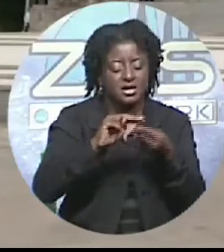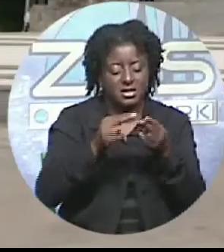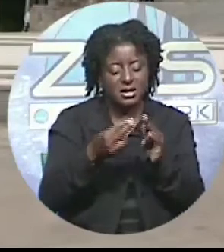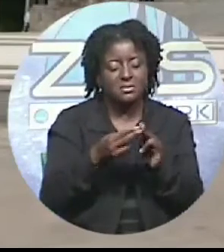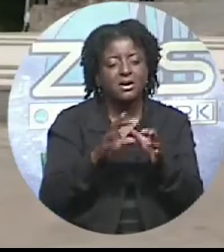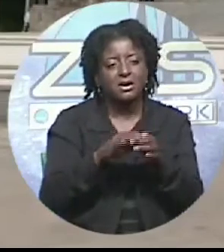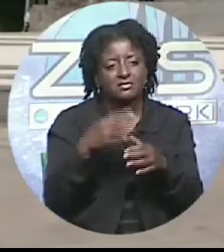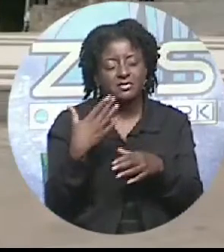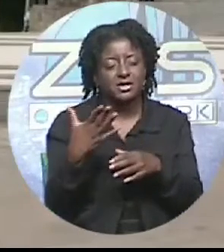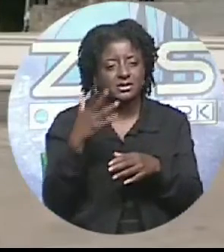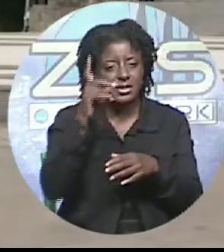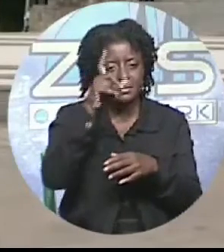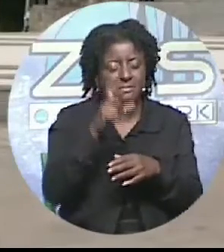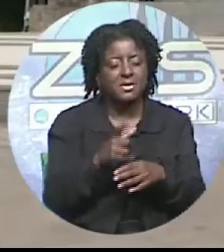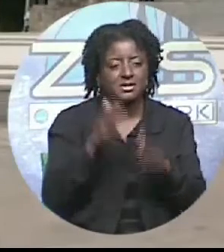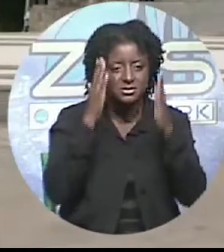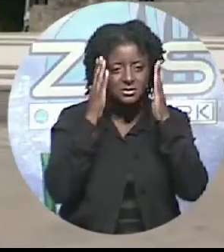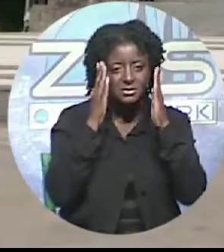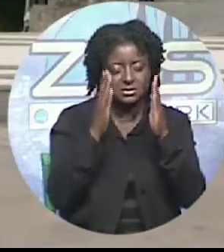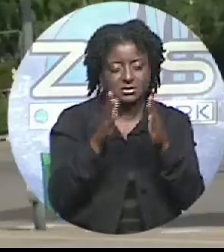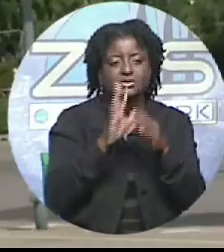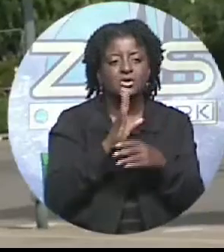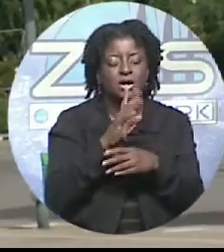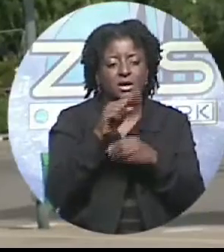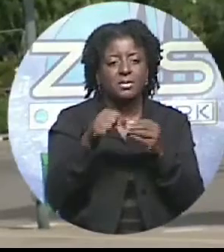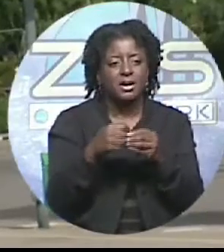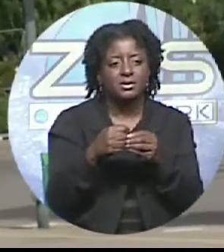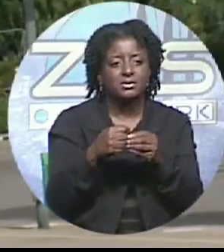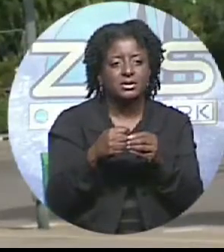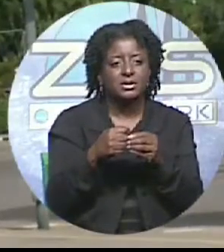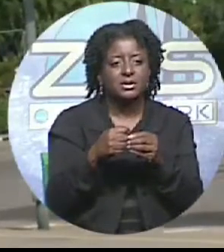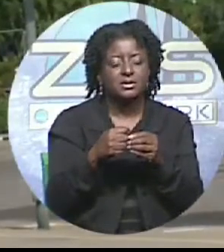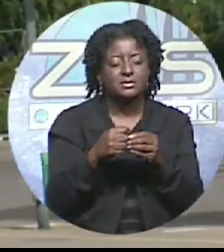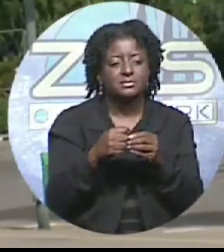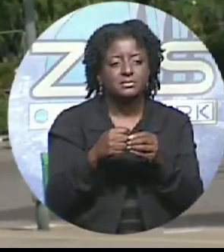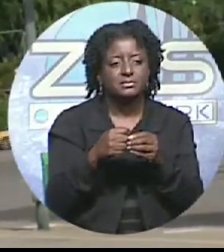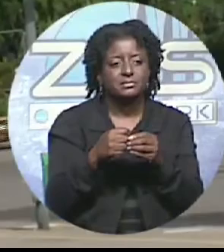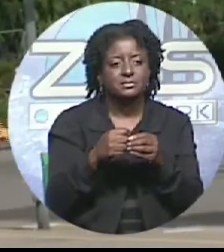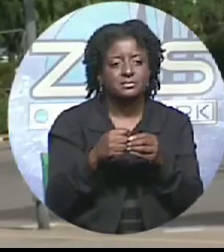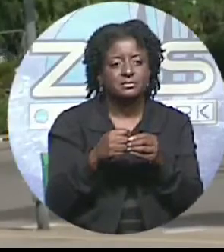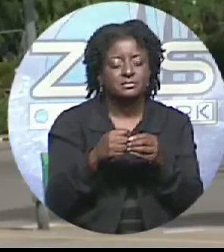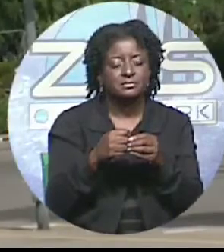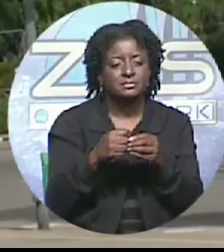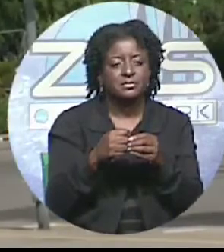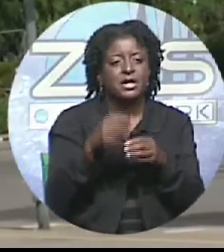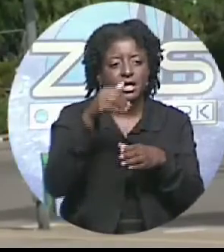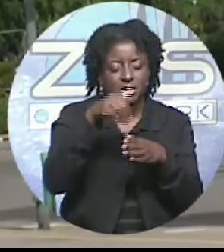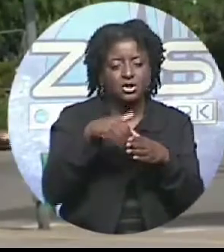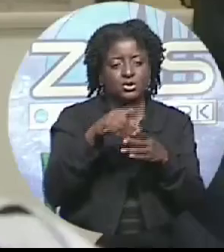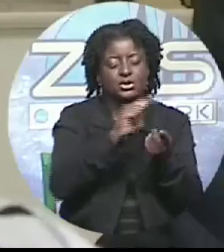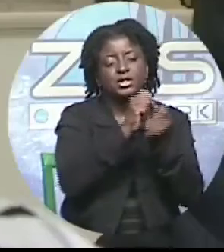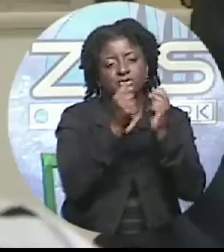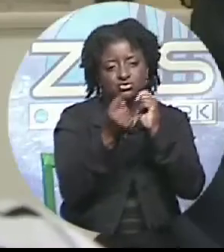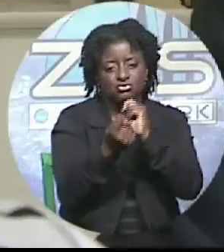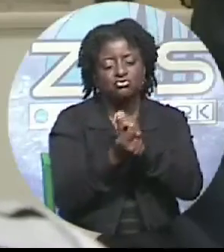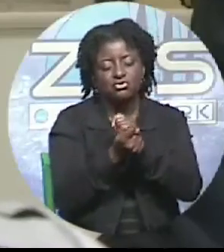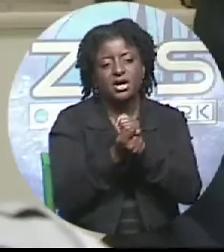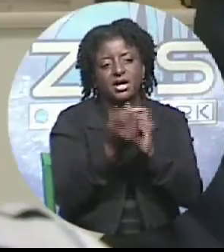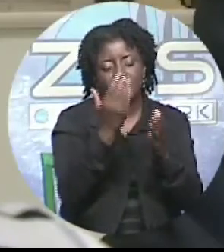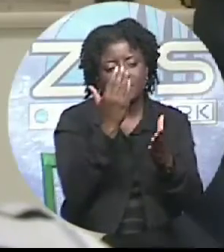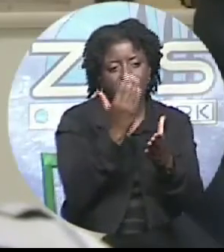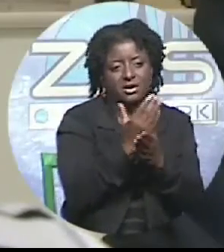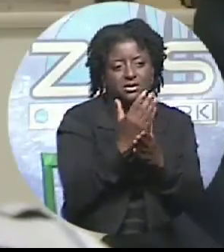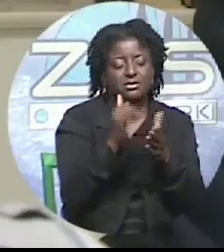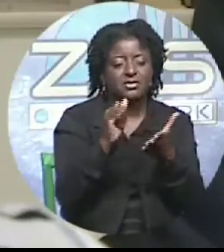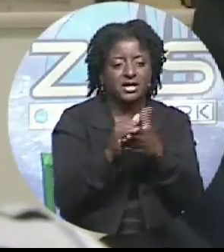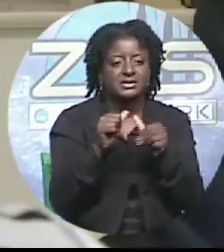moving forward, such as Guantanamo Bay and the decades-old trade embargo, which still remains in place. President Obama,